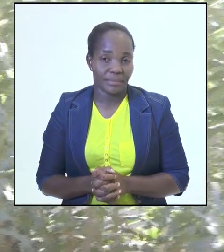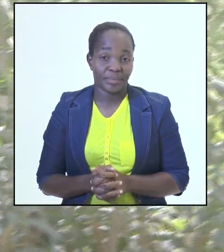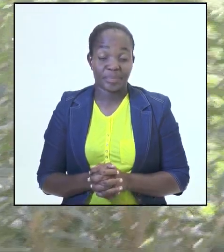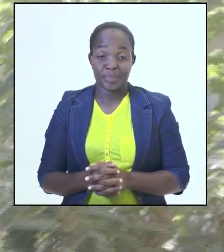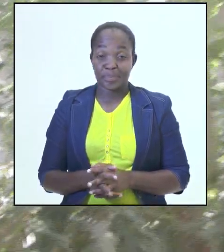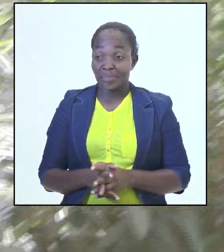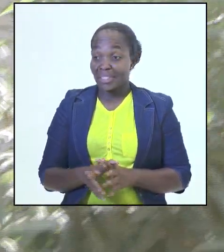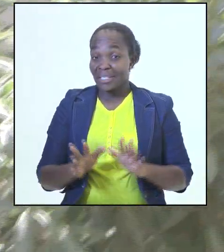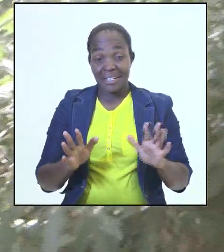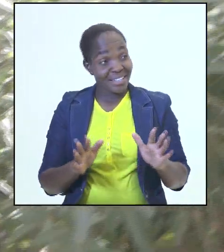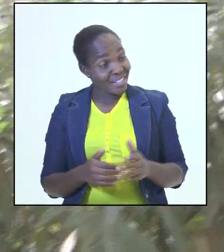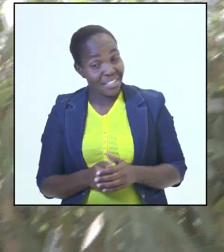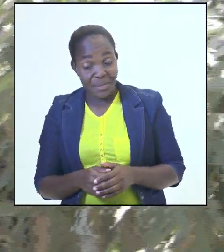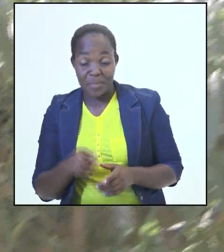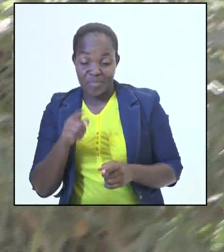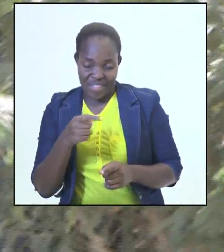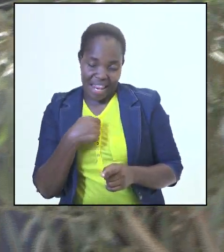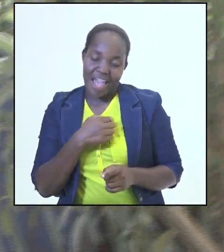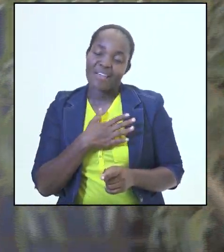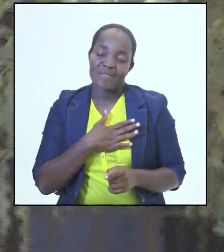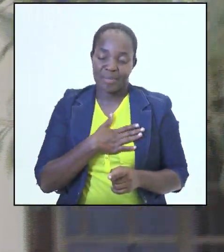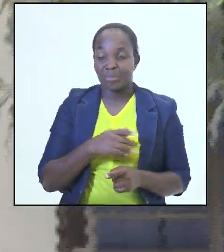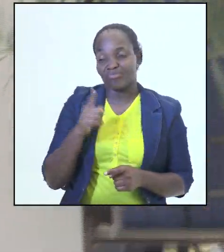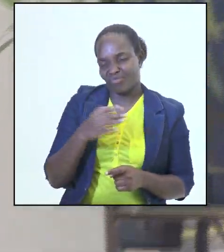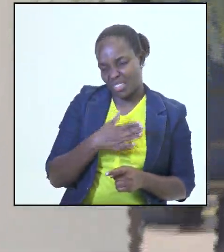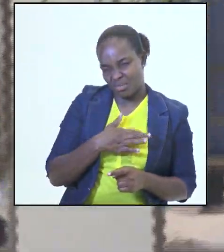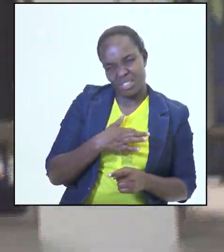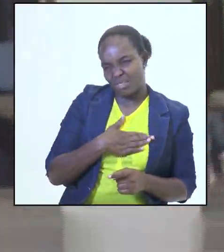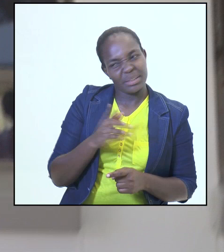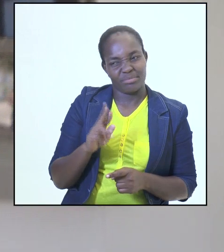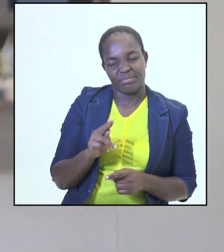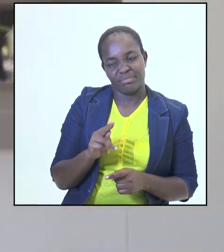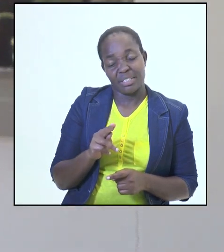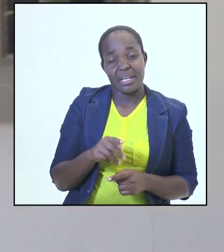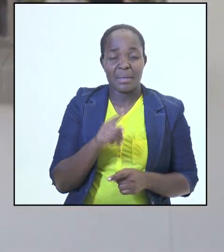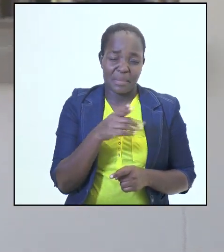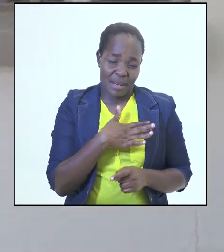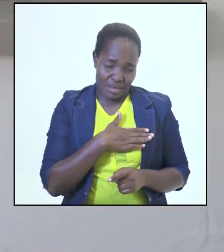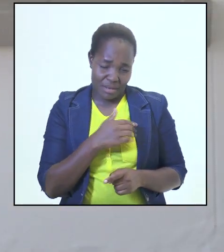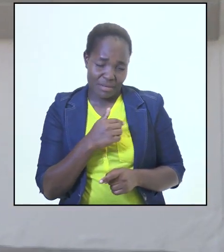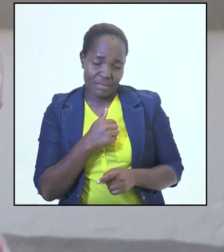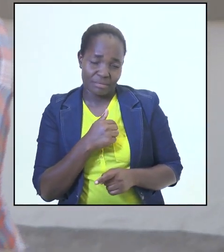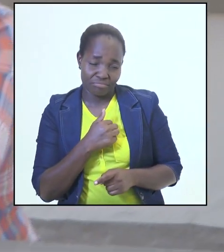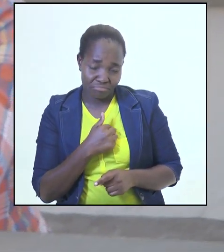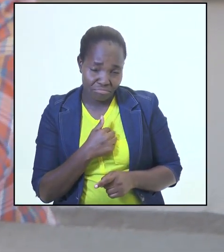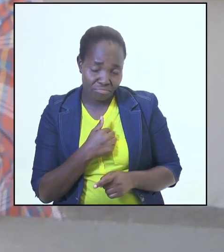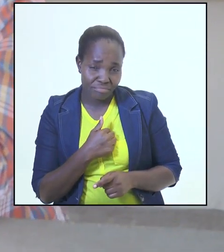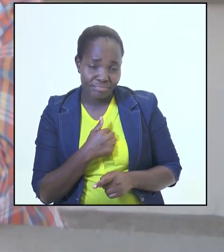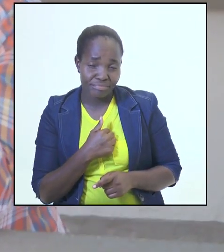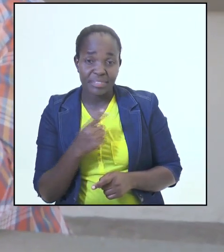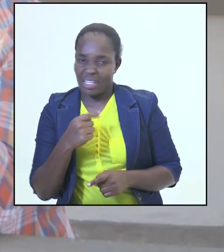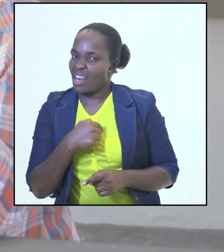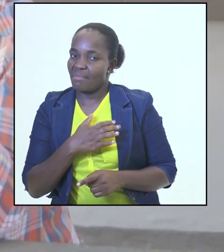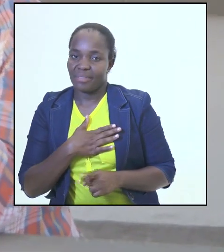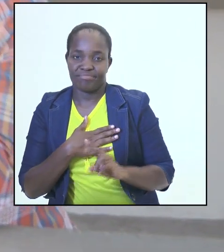He loves me. He loves me not. He loves me. He loves me